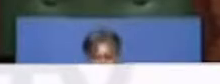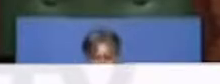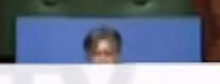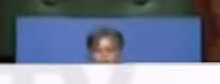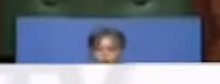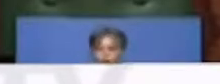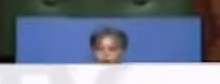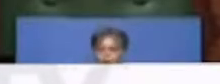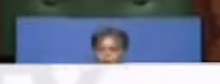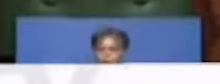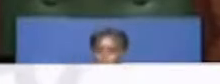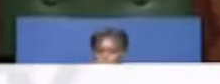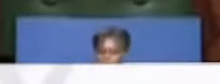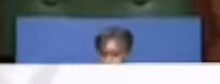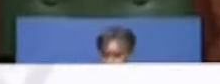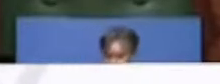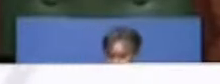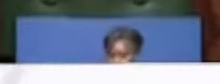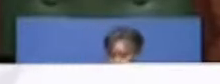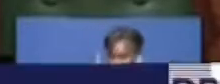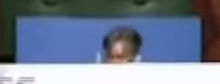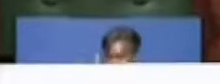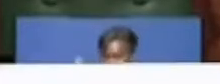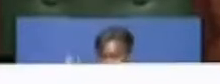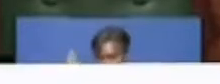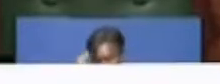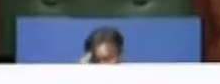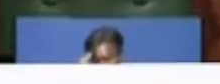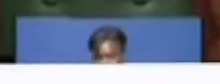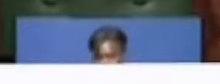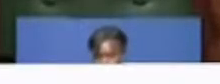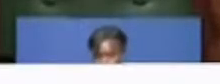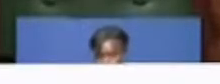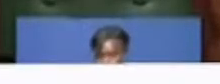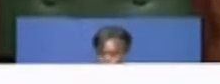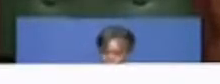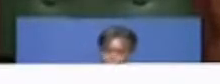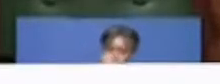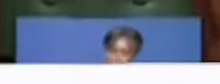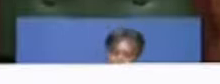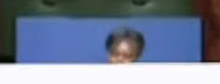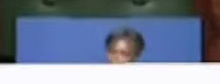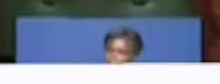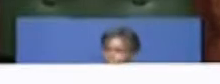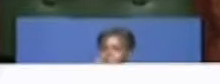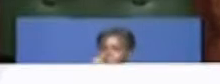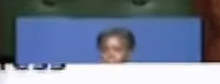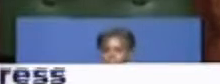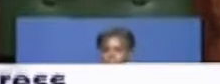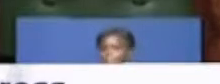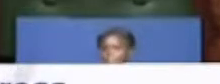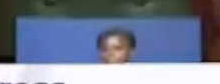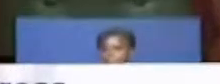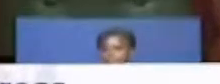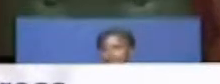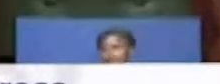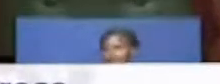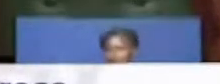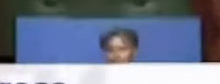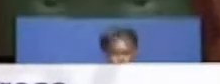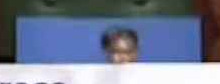national expenditure to education in the coming financial year. And this, I believe, is an unachievable